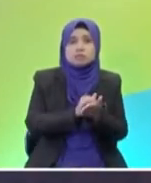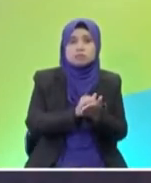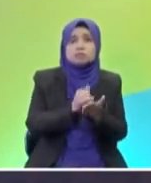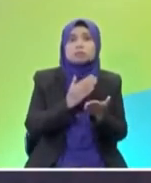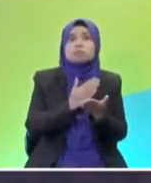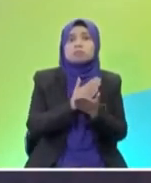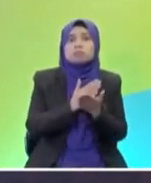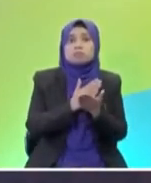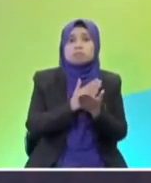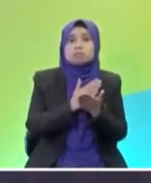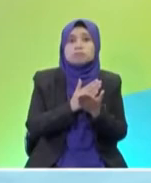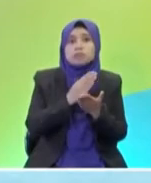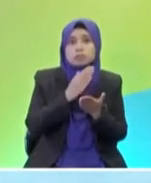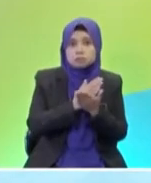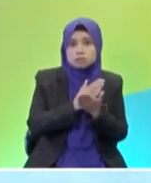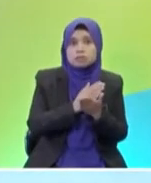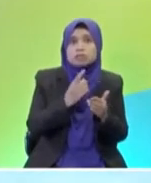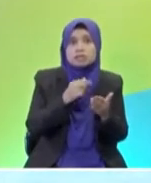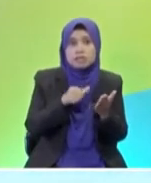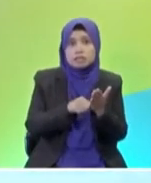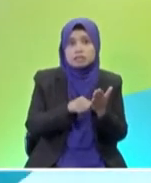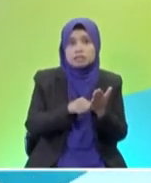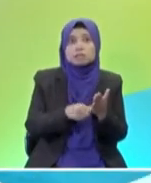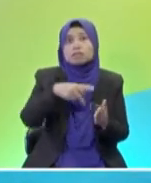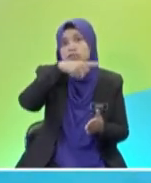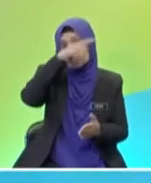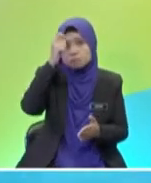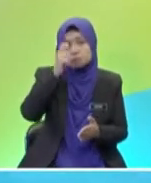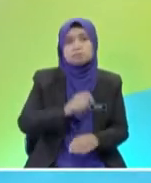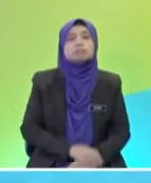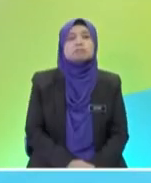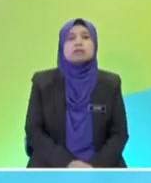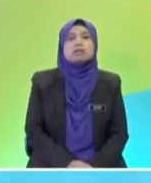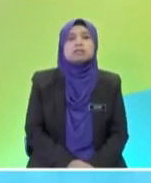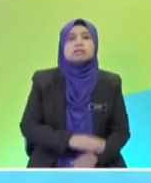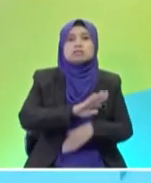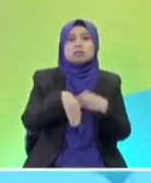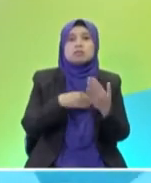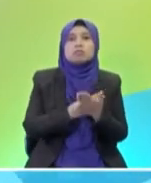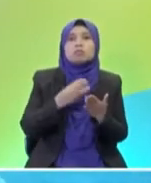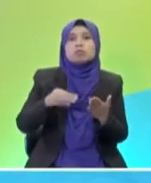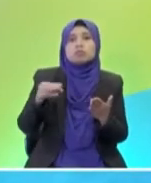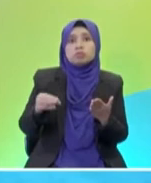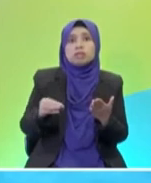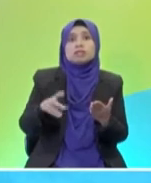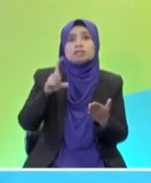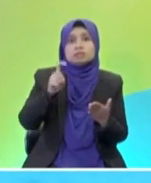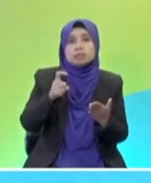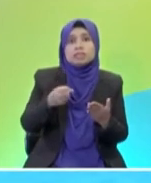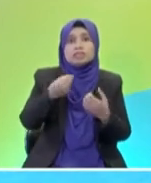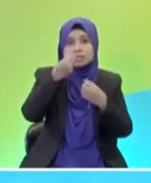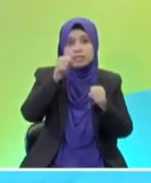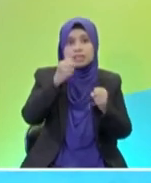correct? Yeah, the middle one, they should write the threat factors. All right, so and the 5 points should be outside the